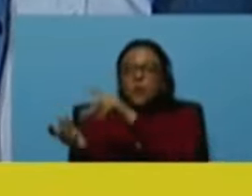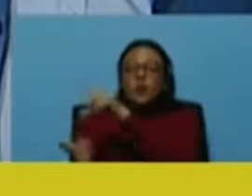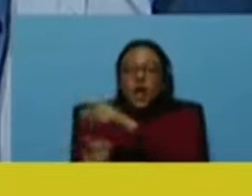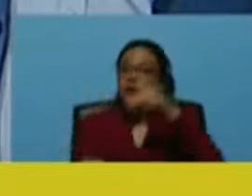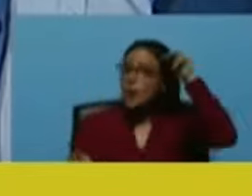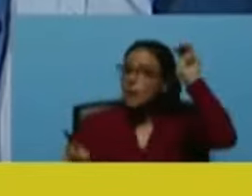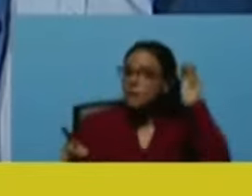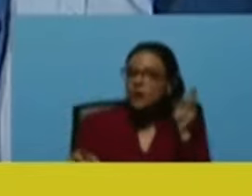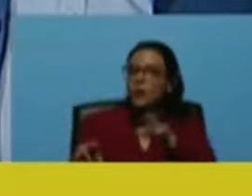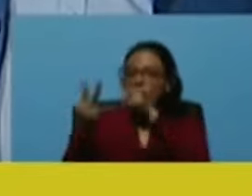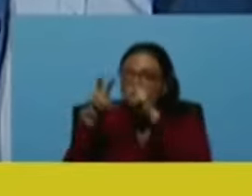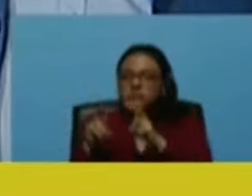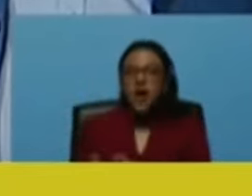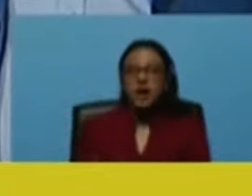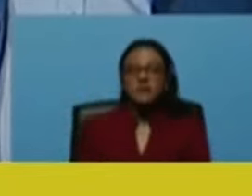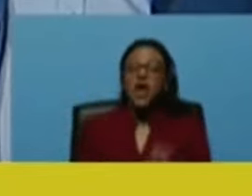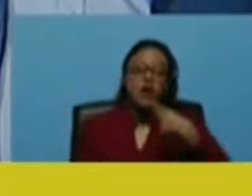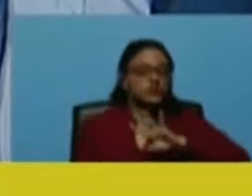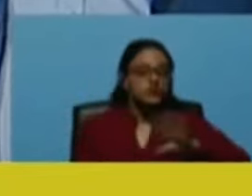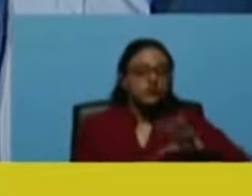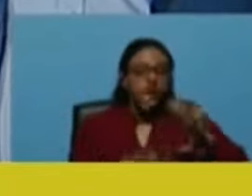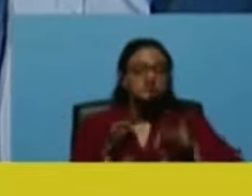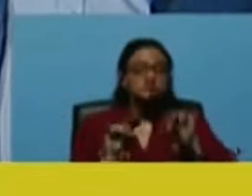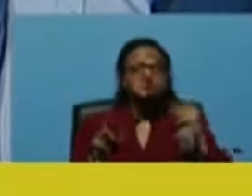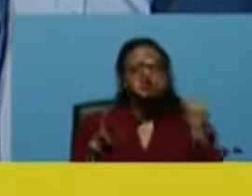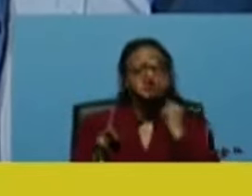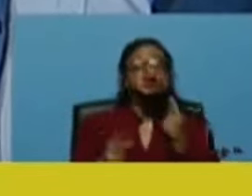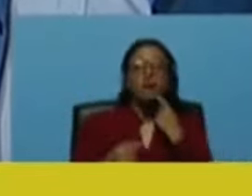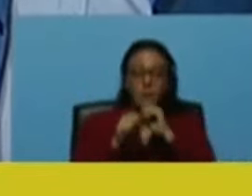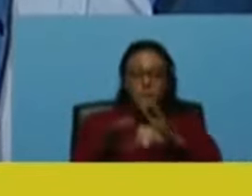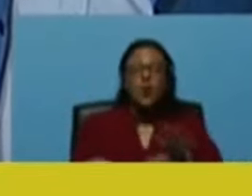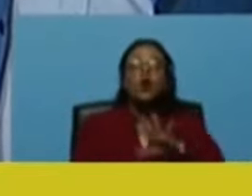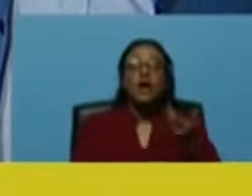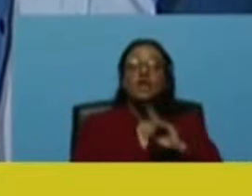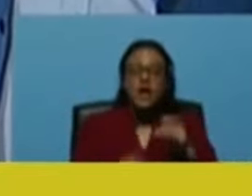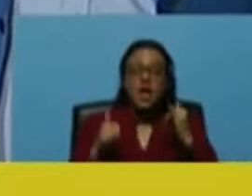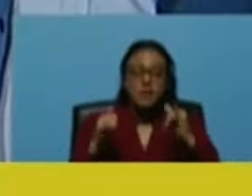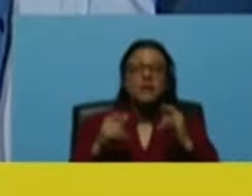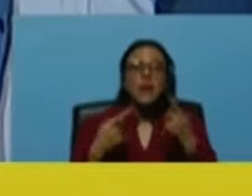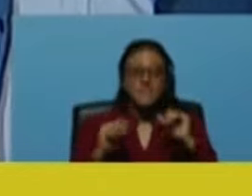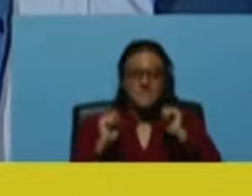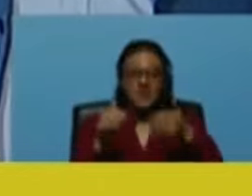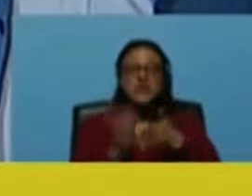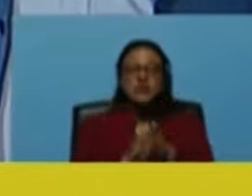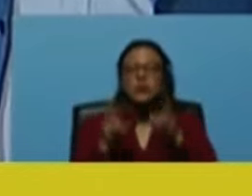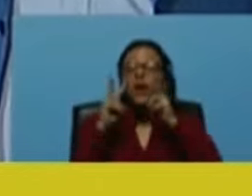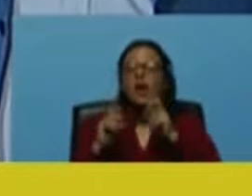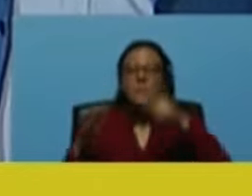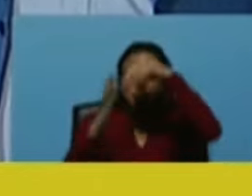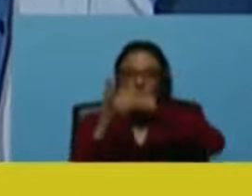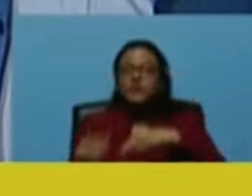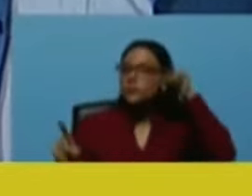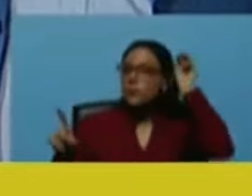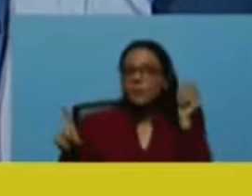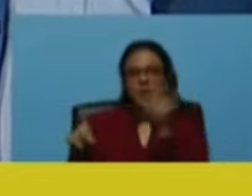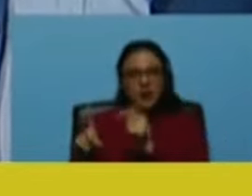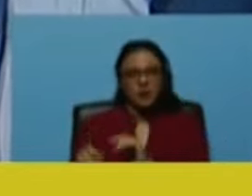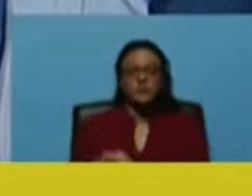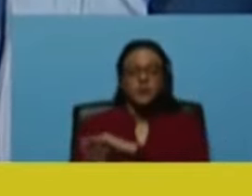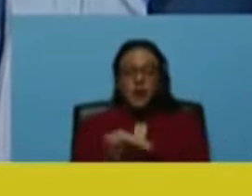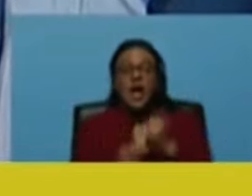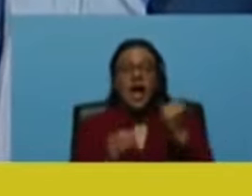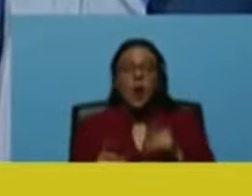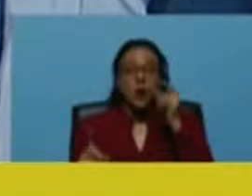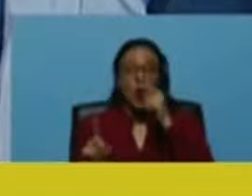must we have already opened a file for her